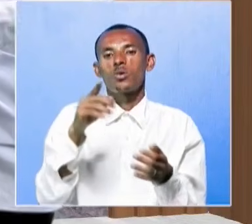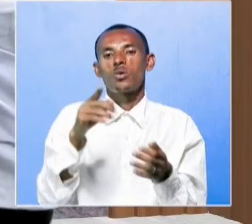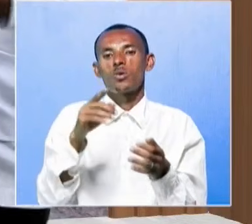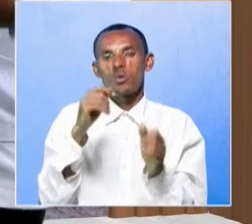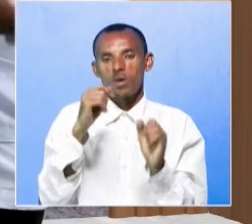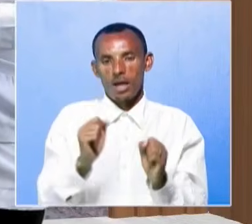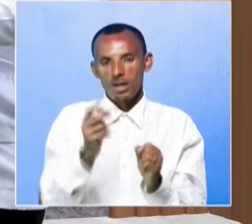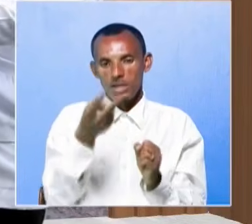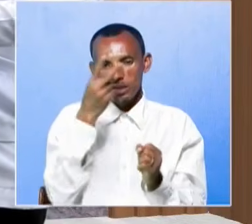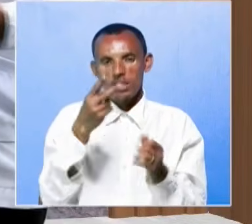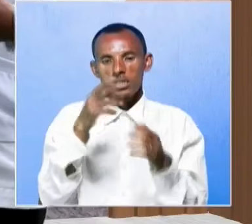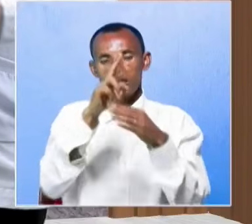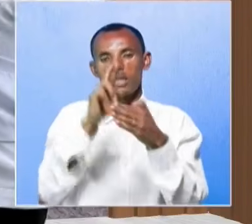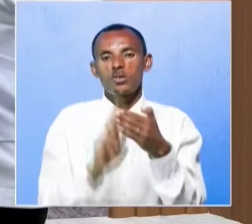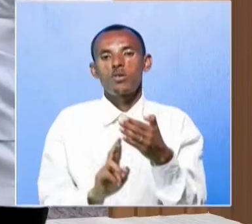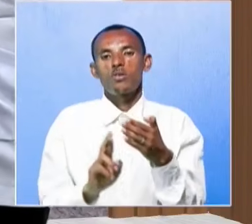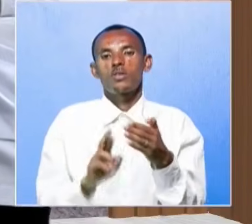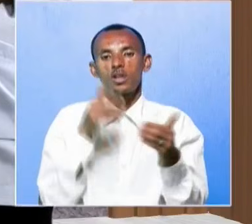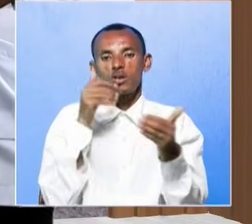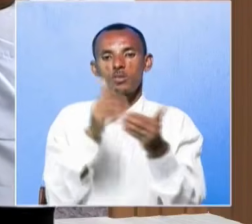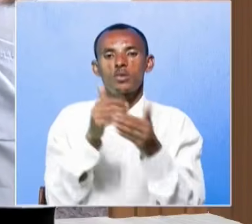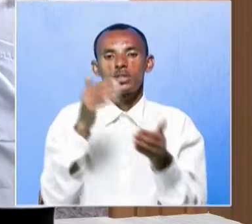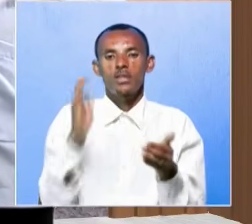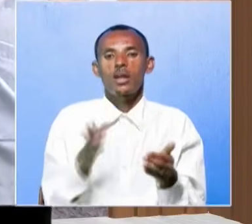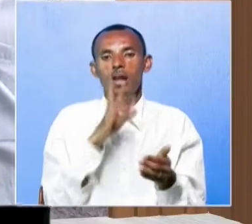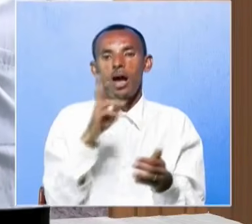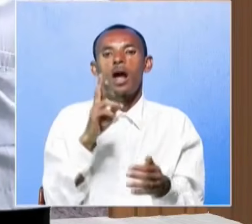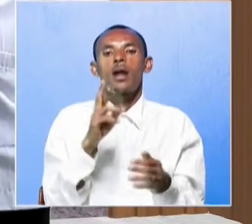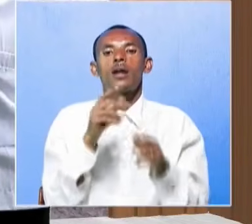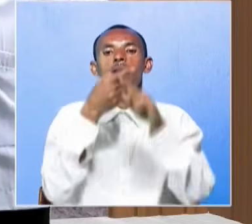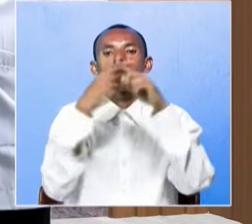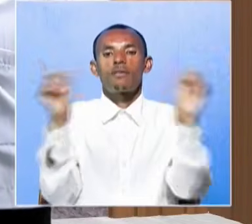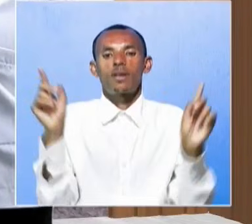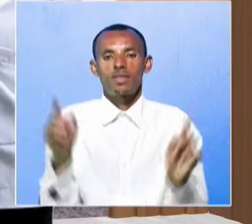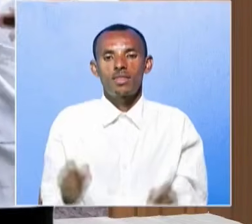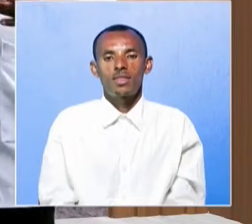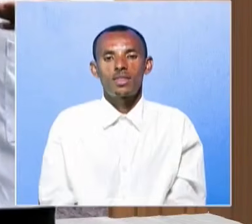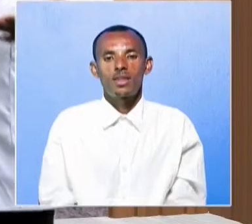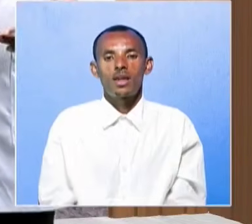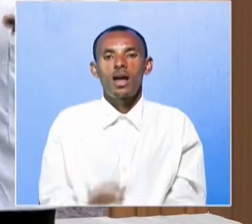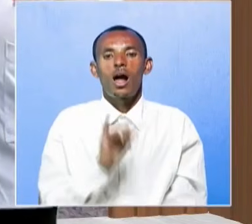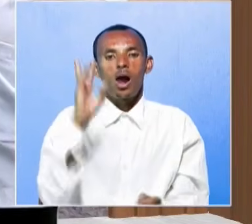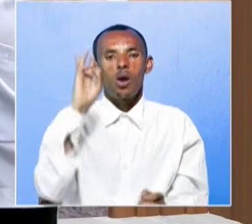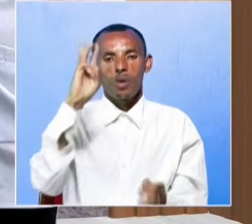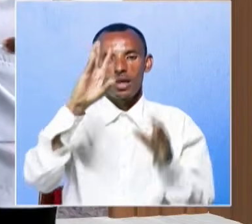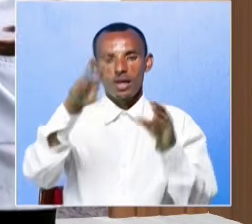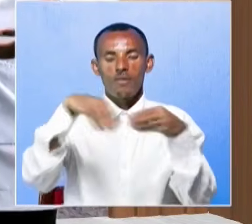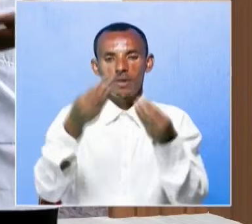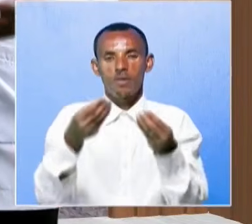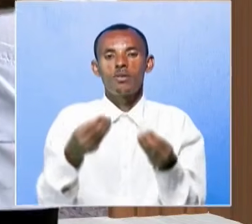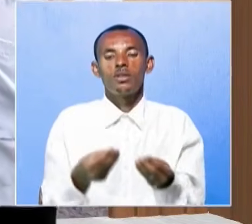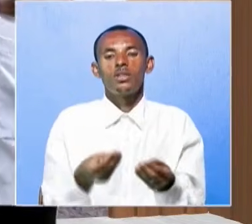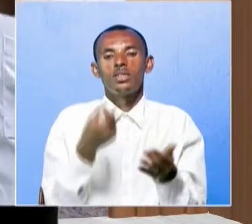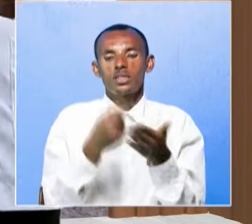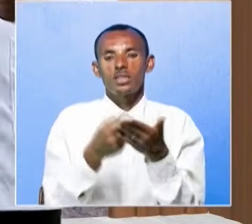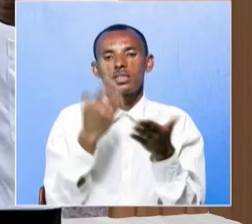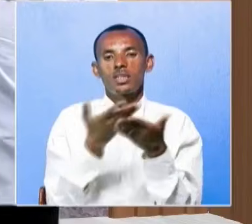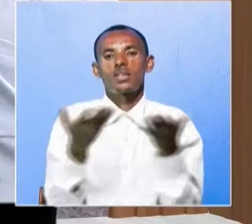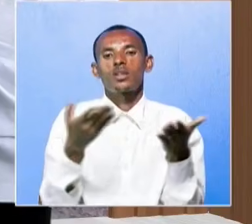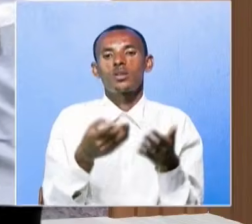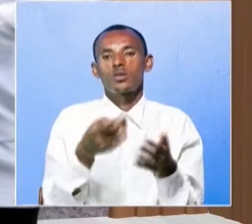that the ratio of the corresponding sides are different, right? I will give you for this thing for you to